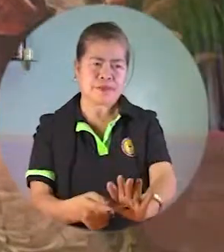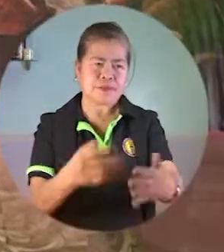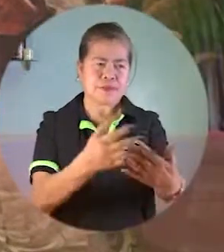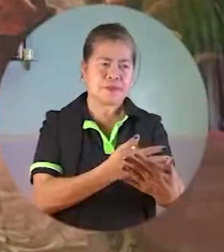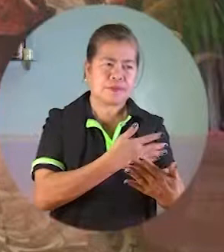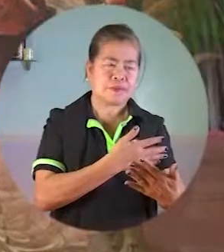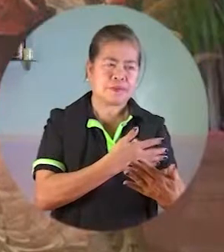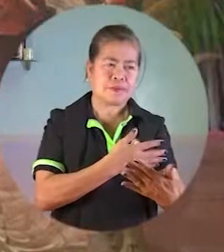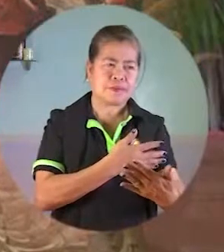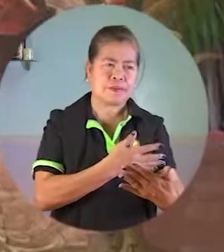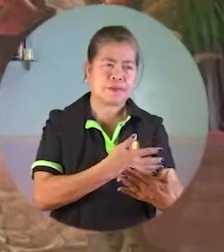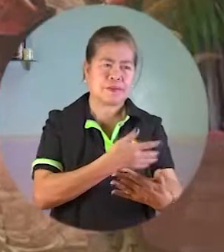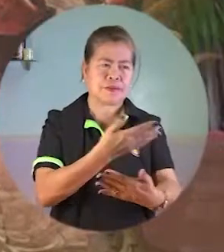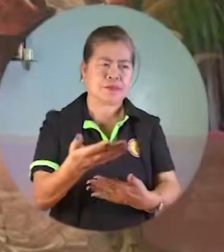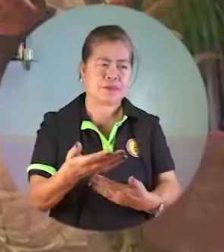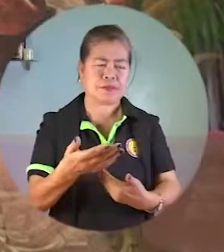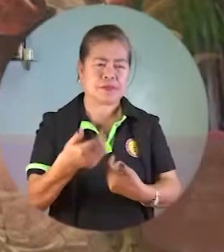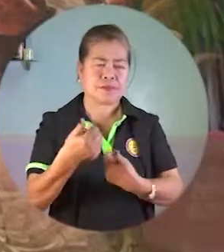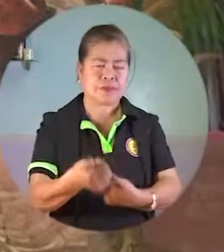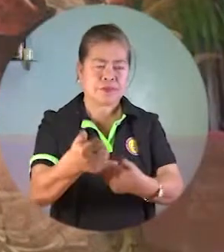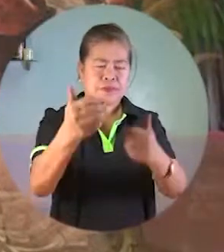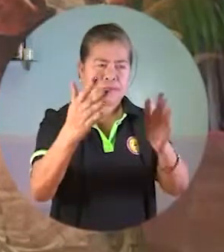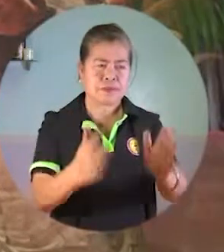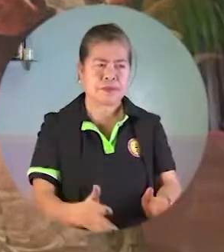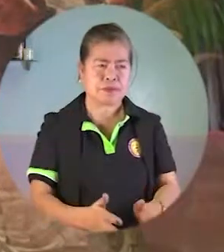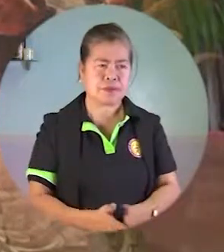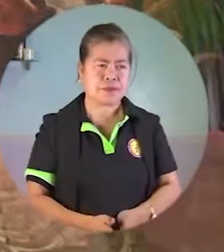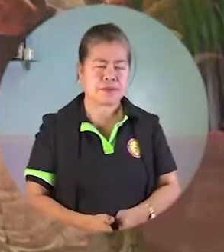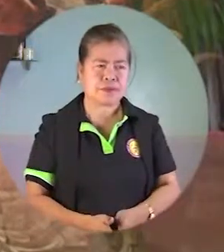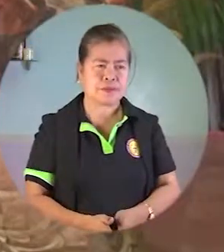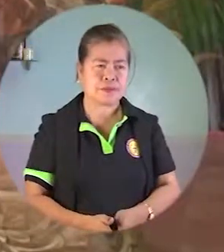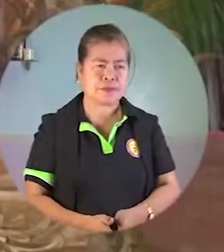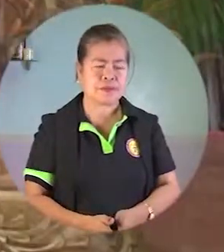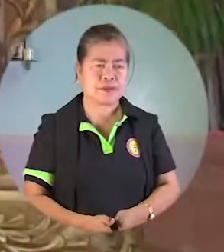appearing before the frightened disciples.